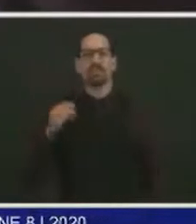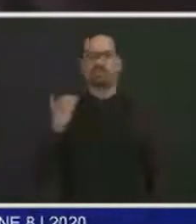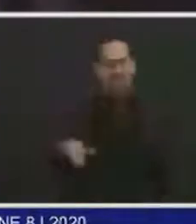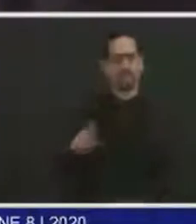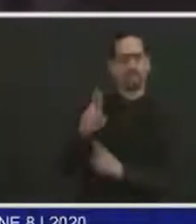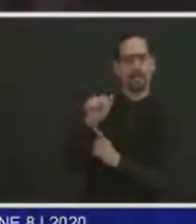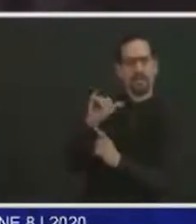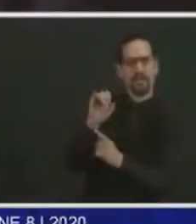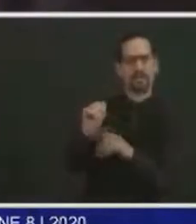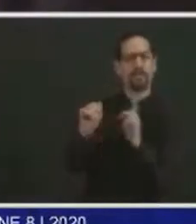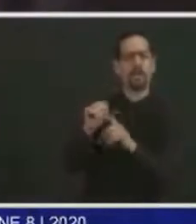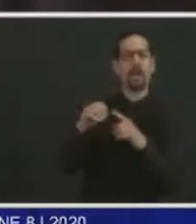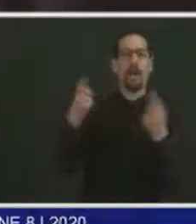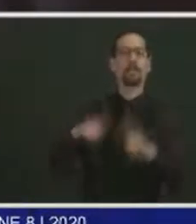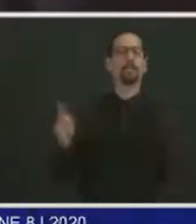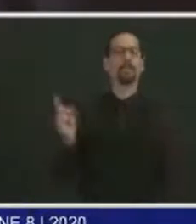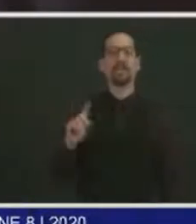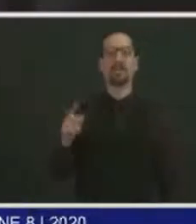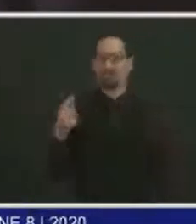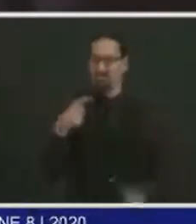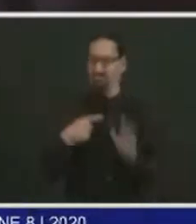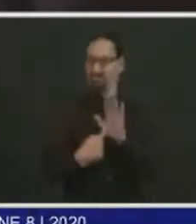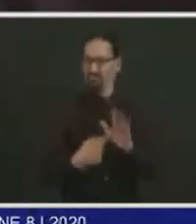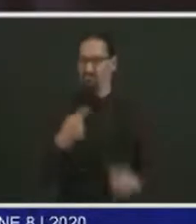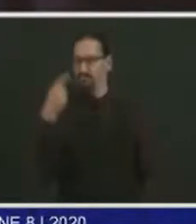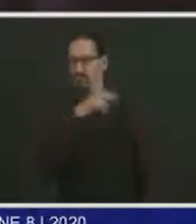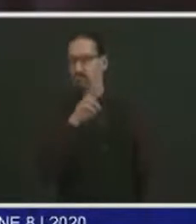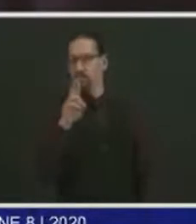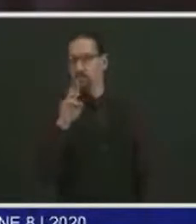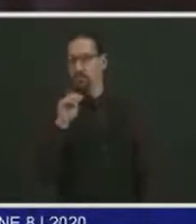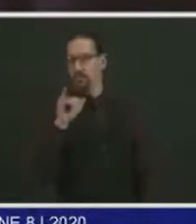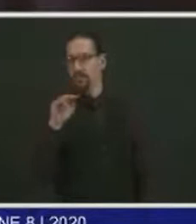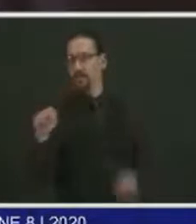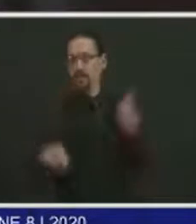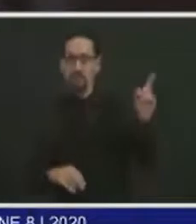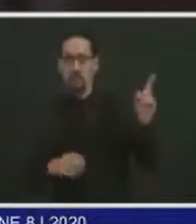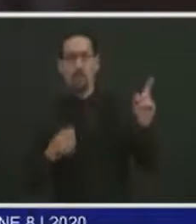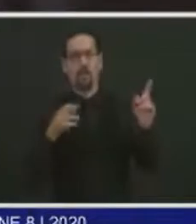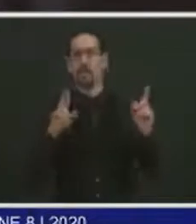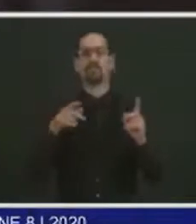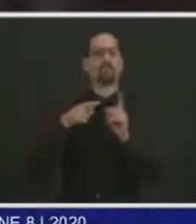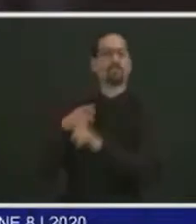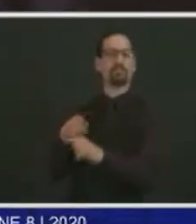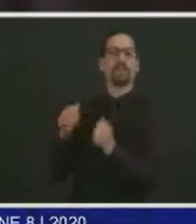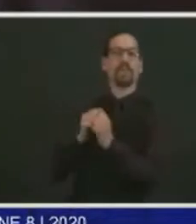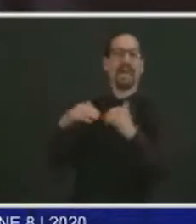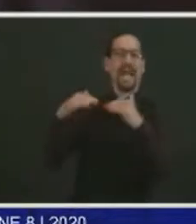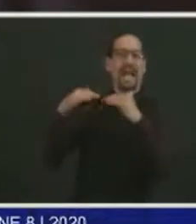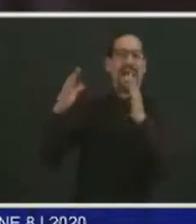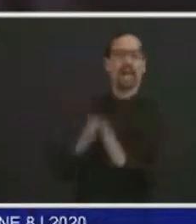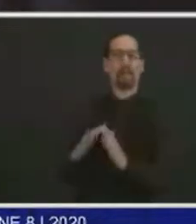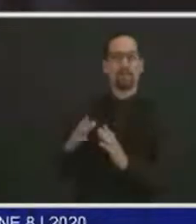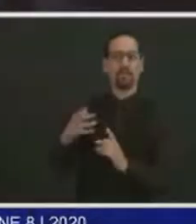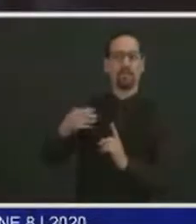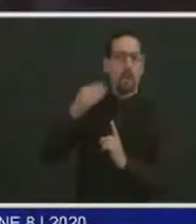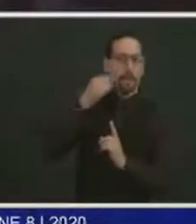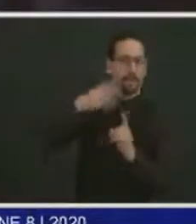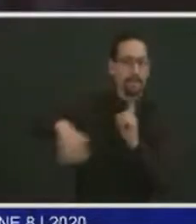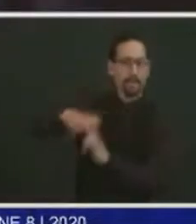Minnesota, or it manifests as inequities in housing or education or environmental exposures,